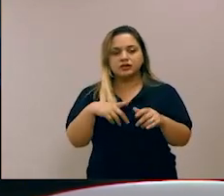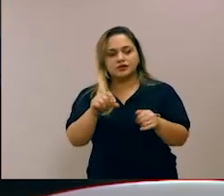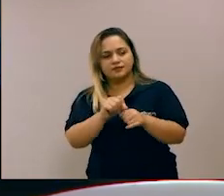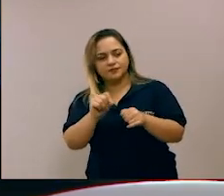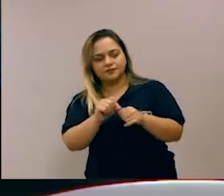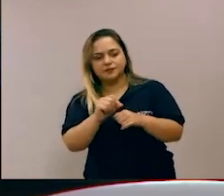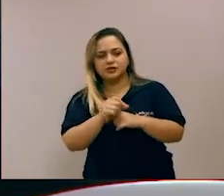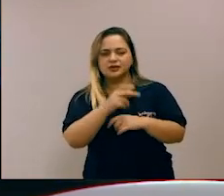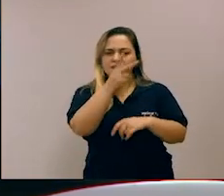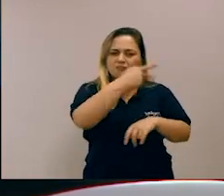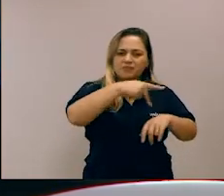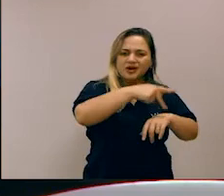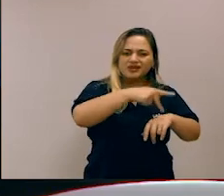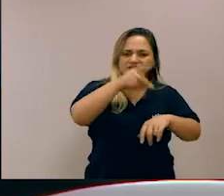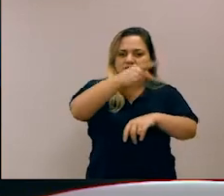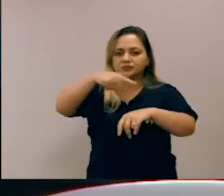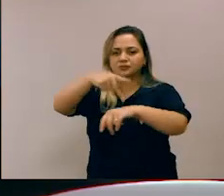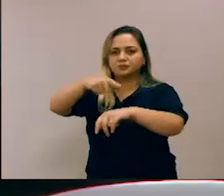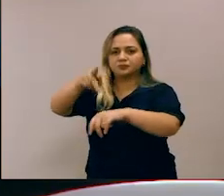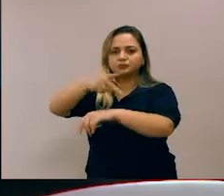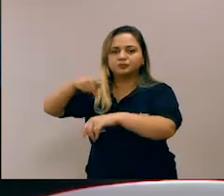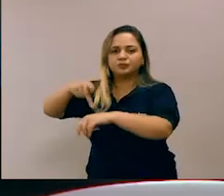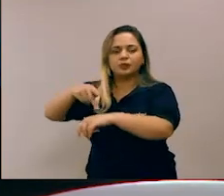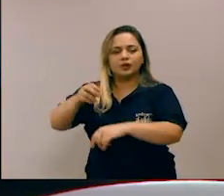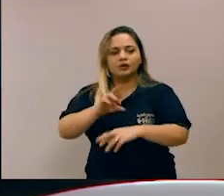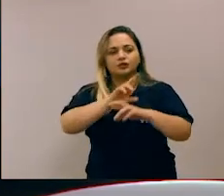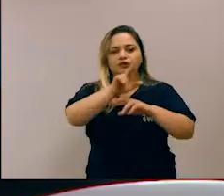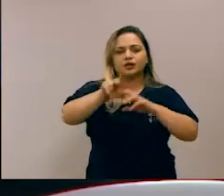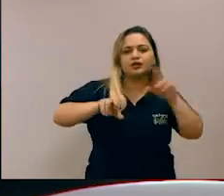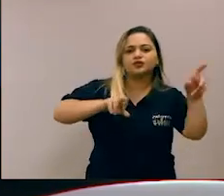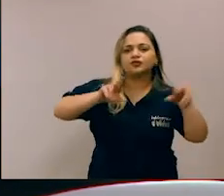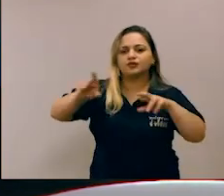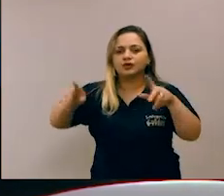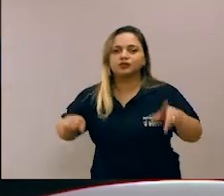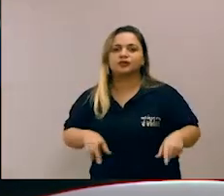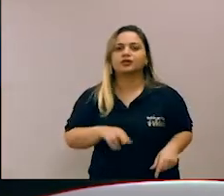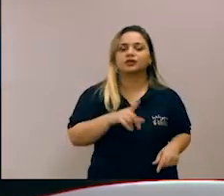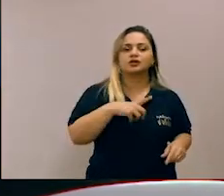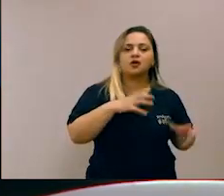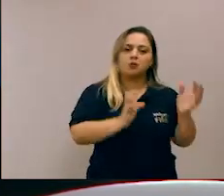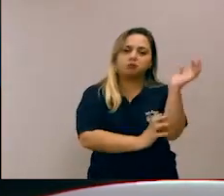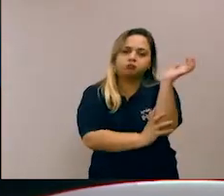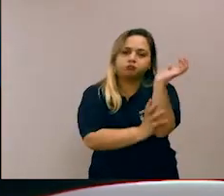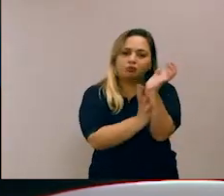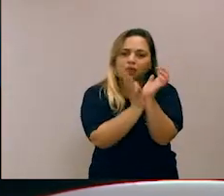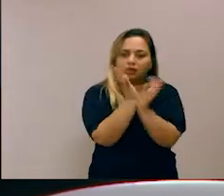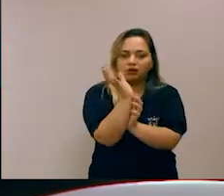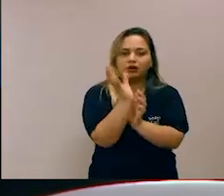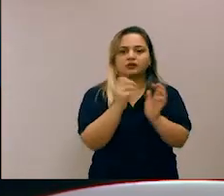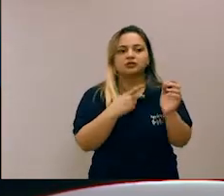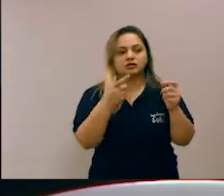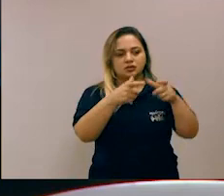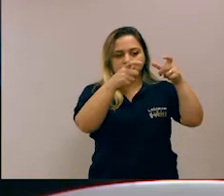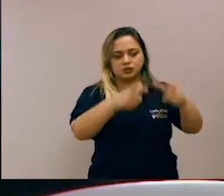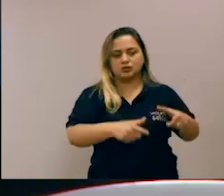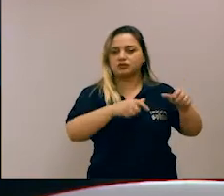to dozens of countries taking photographs of bureaucrats in their